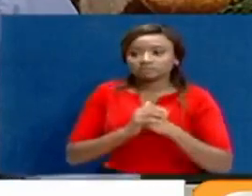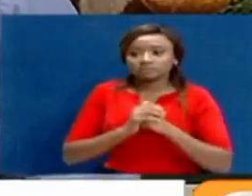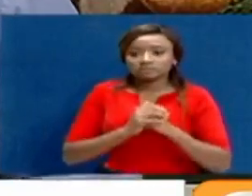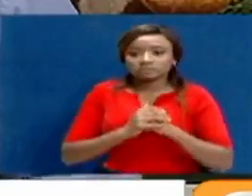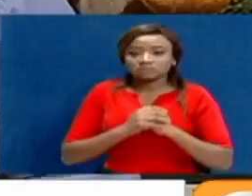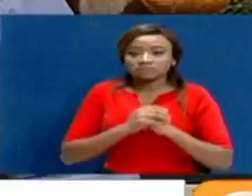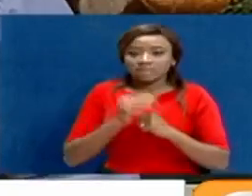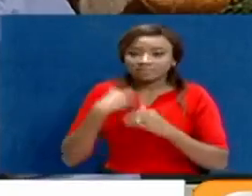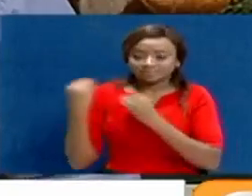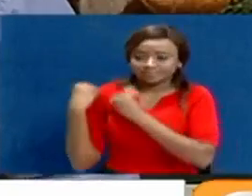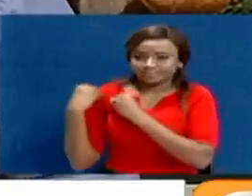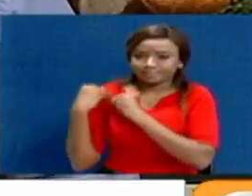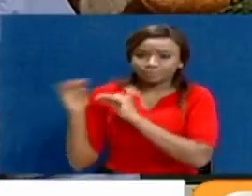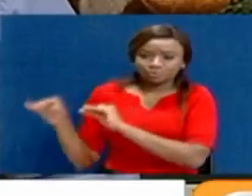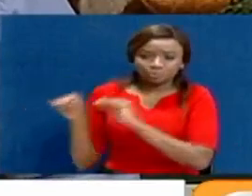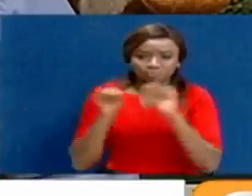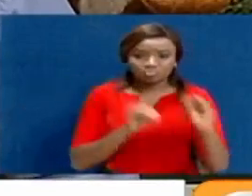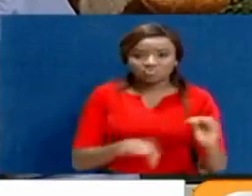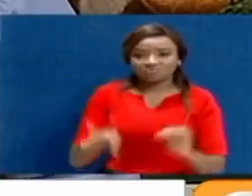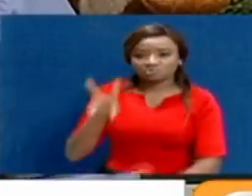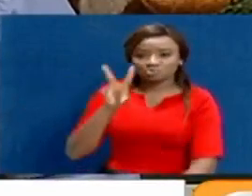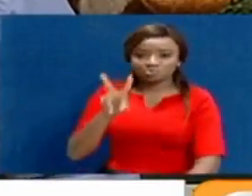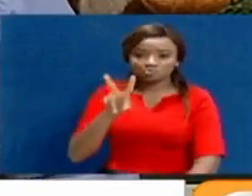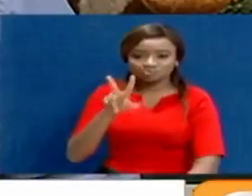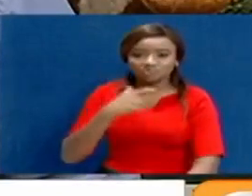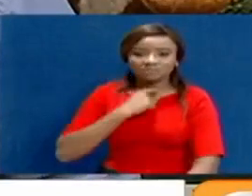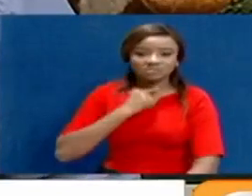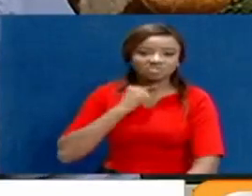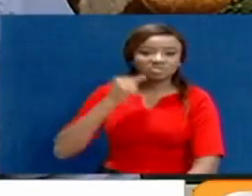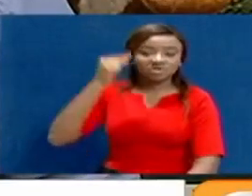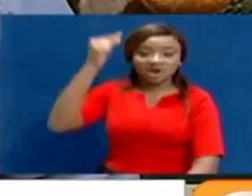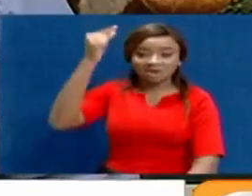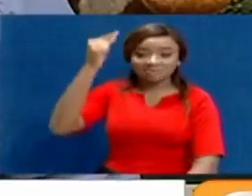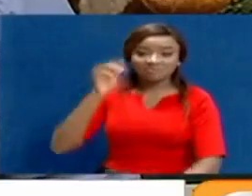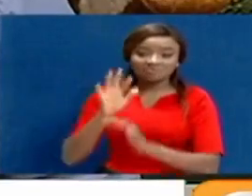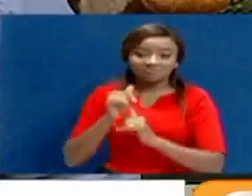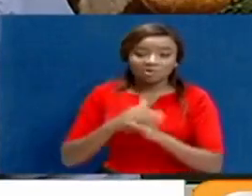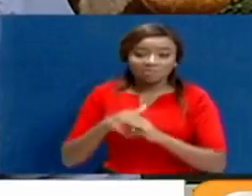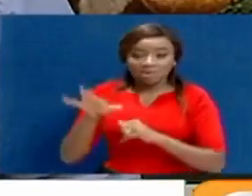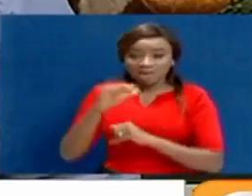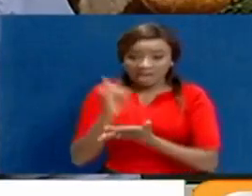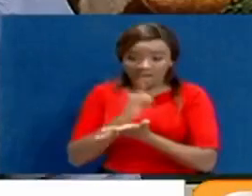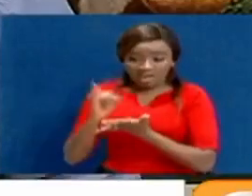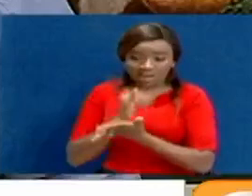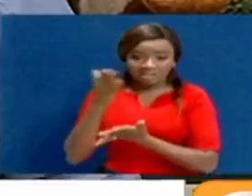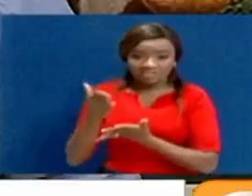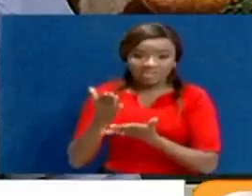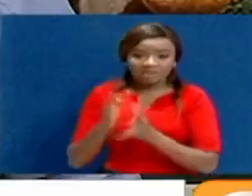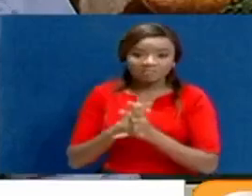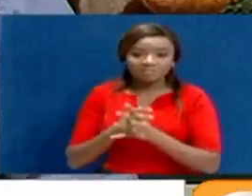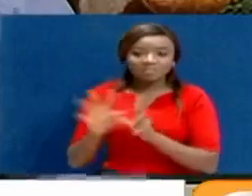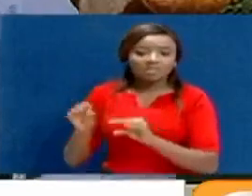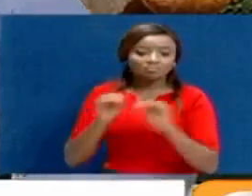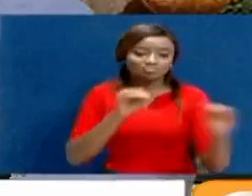the huge task of moving two Rothschild giraffes from the Longicharo Island in the heart of the lake to